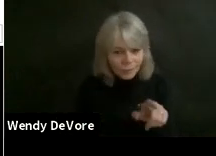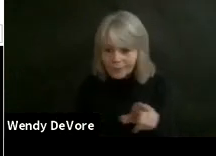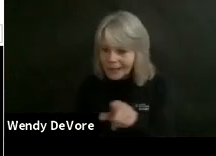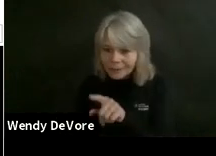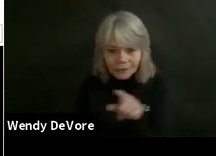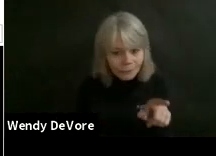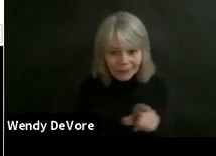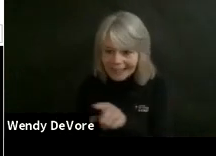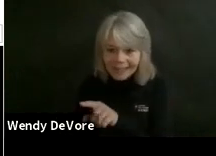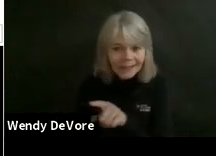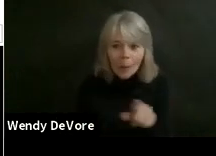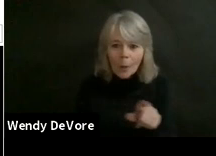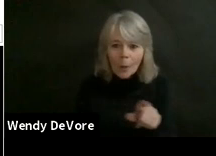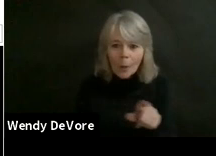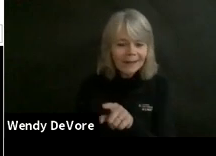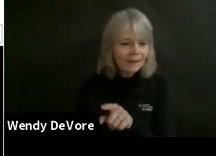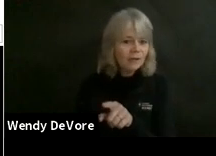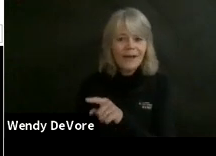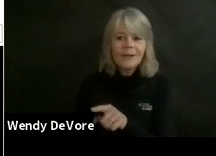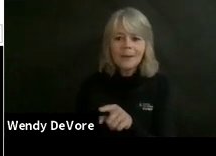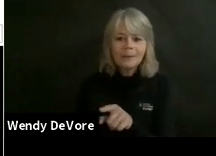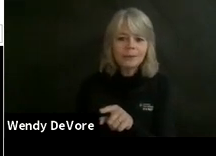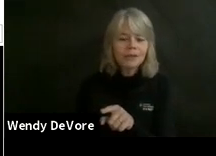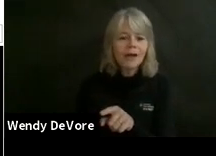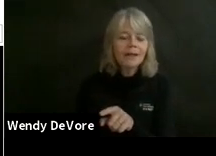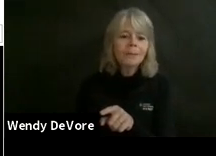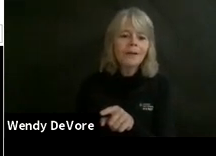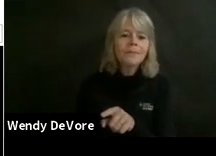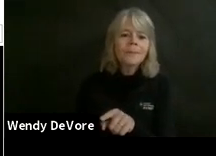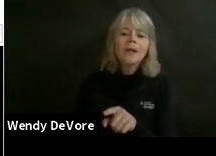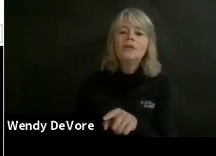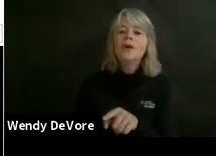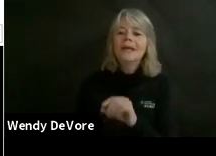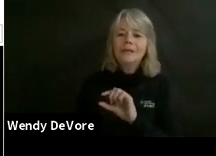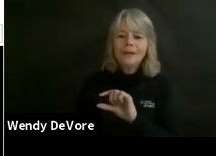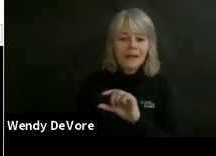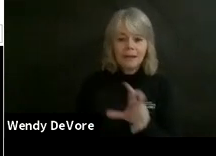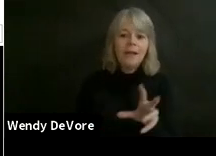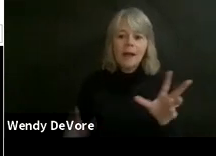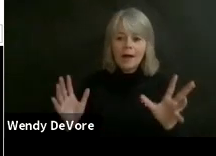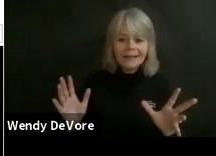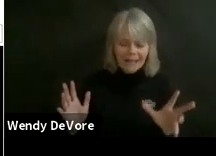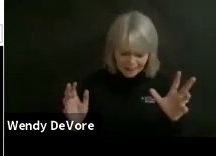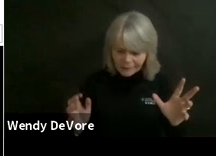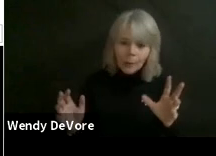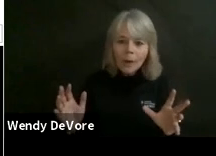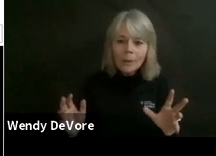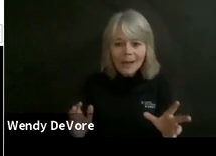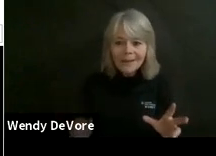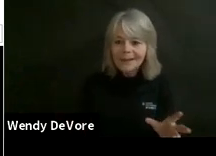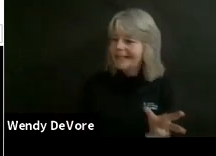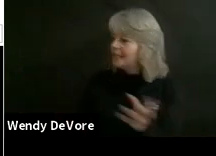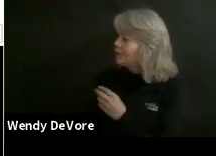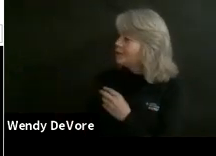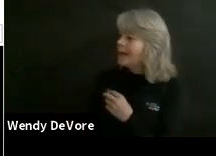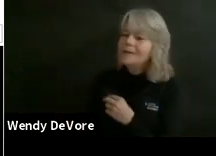a sudden the student was able to read what his family members were talking about. So if and he got all excited, he's like, well,